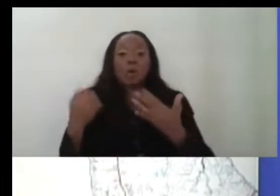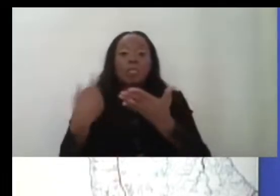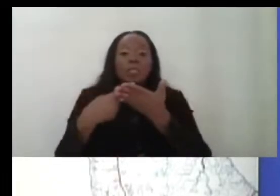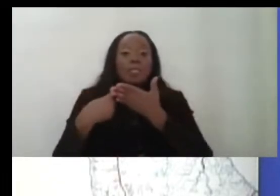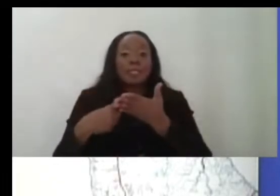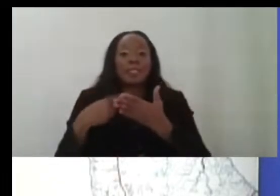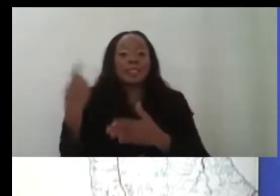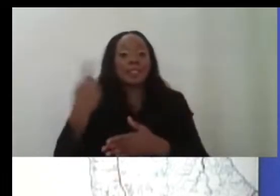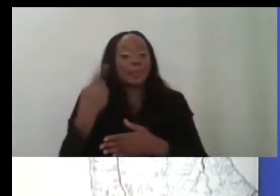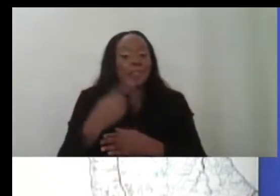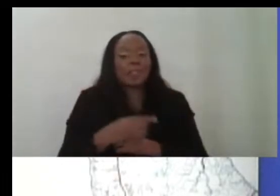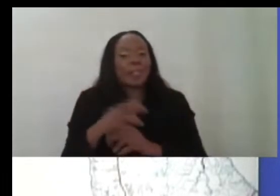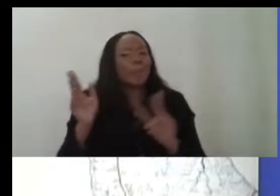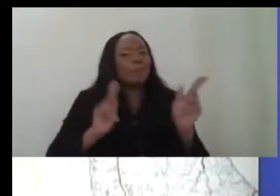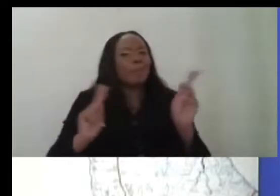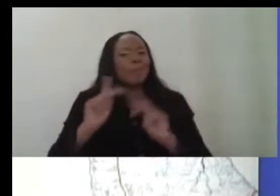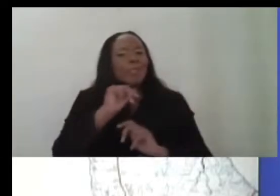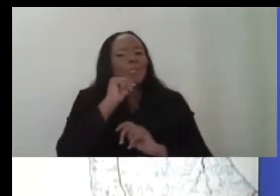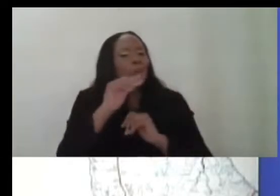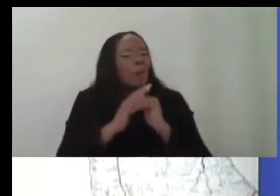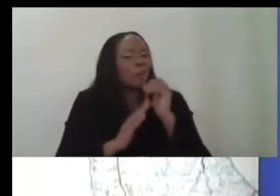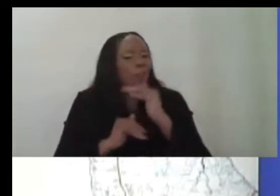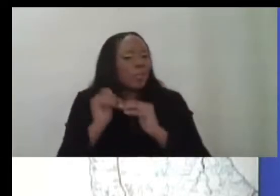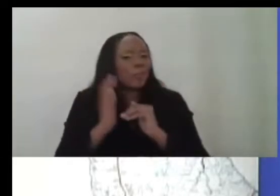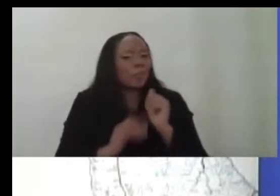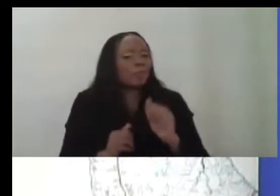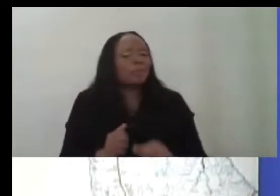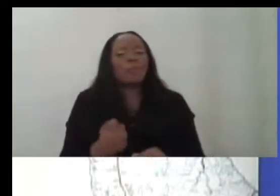I am glad that Sagicor was here to present.